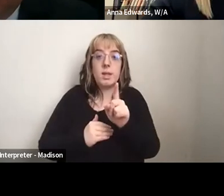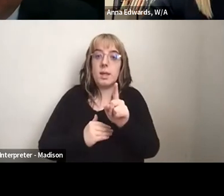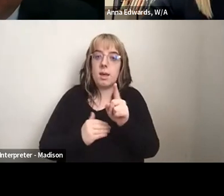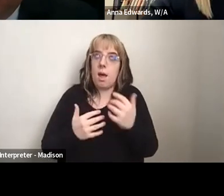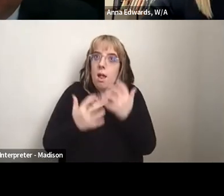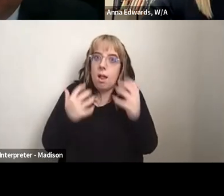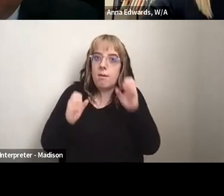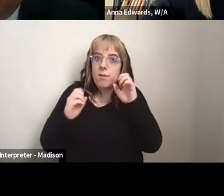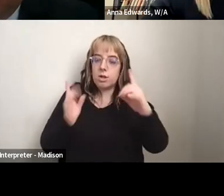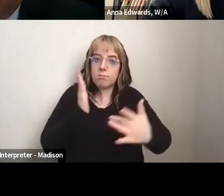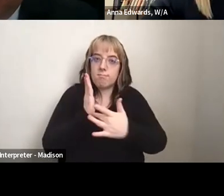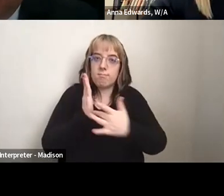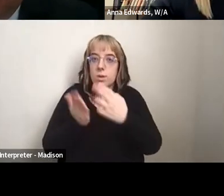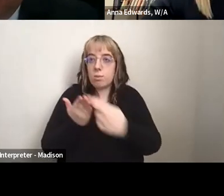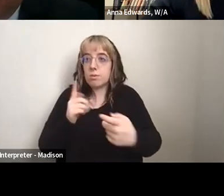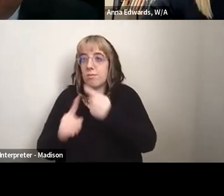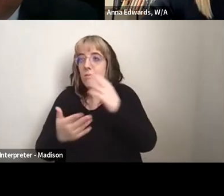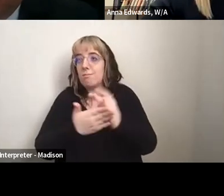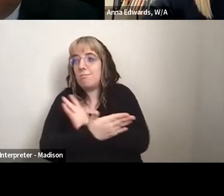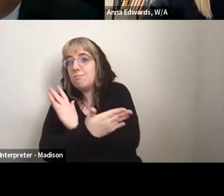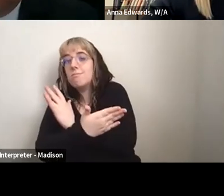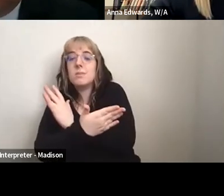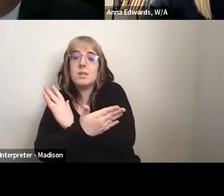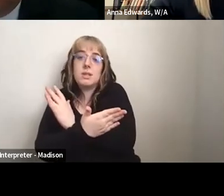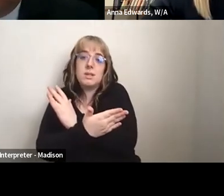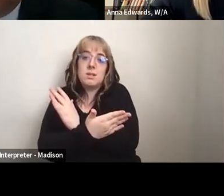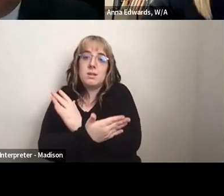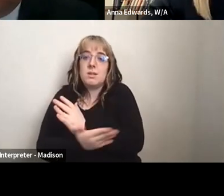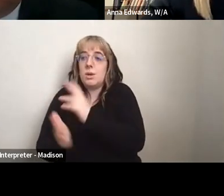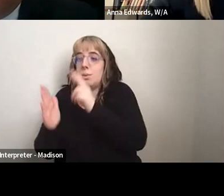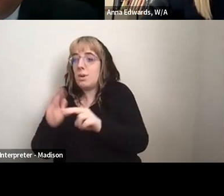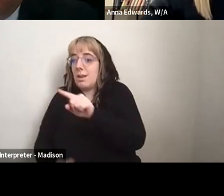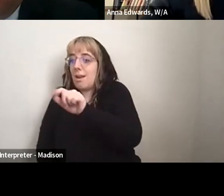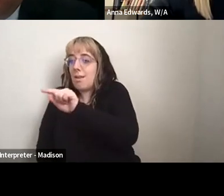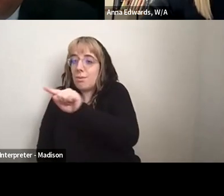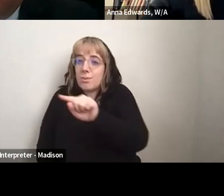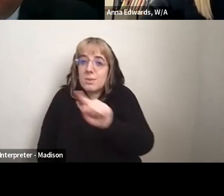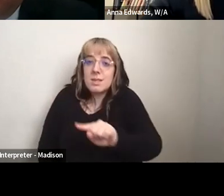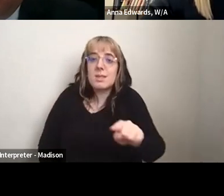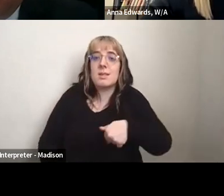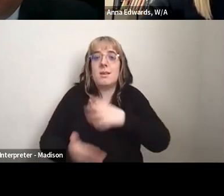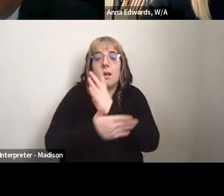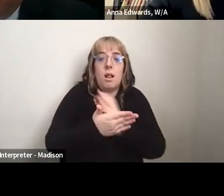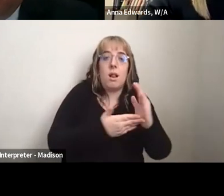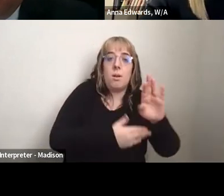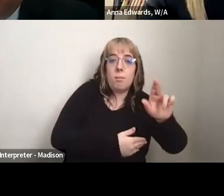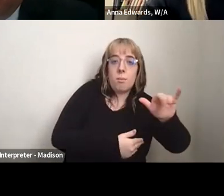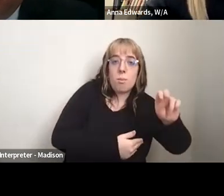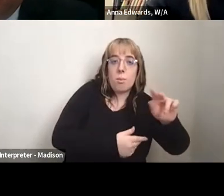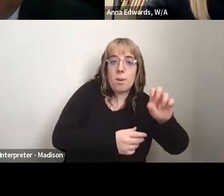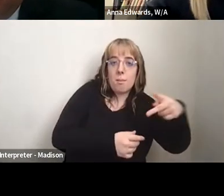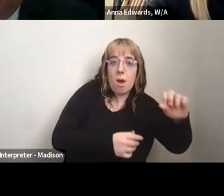EdTech resources, everything from reading A to Z, Raz Kids, Brain Pop, and so forth, but really